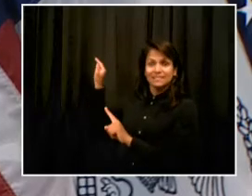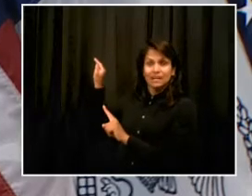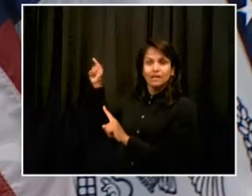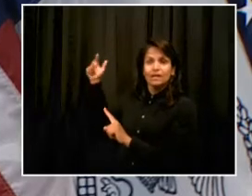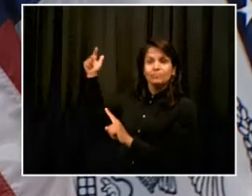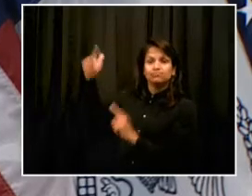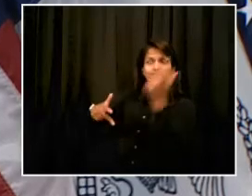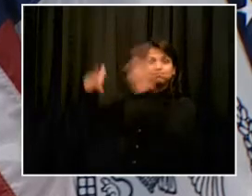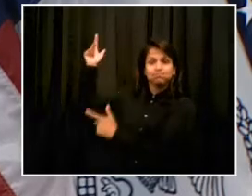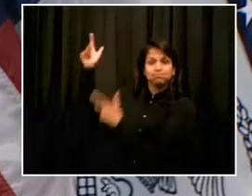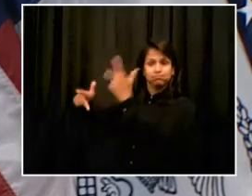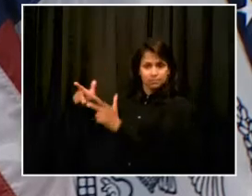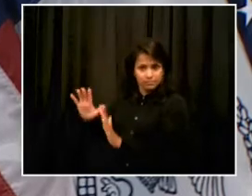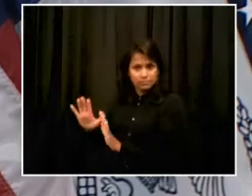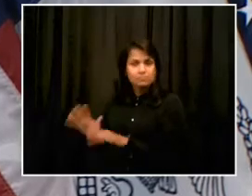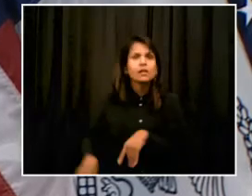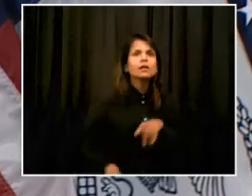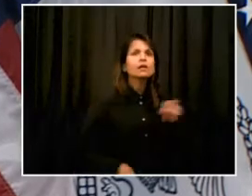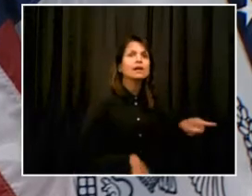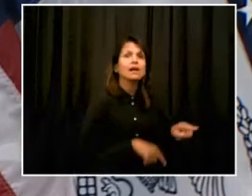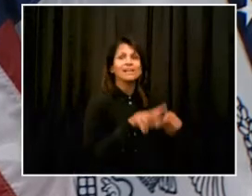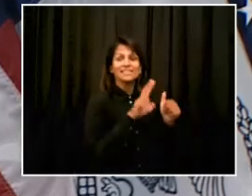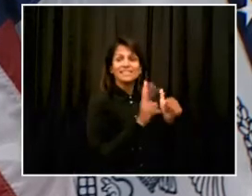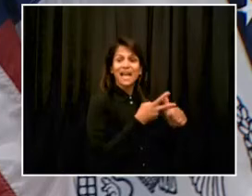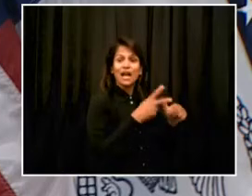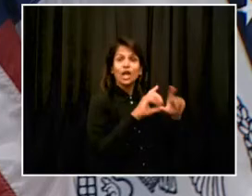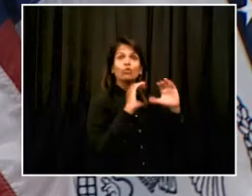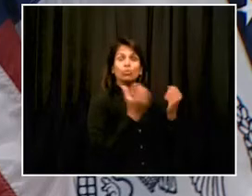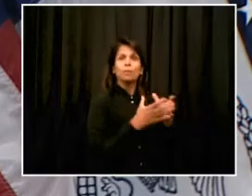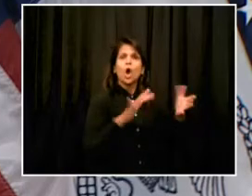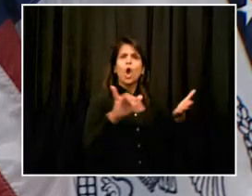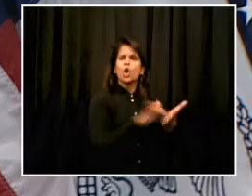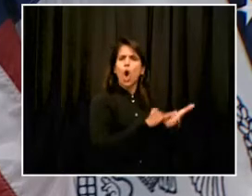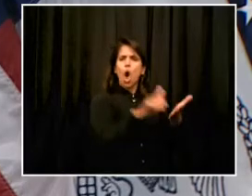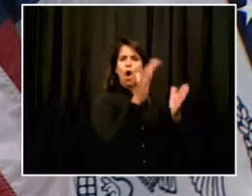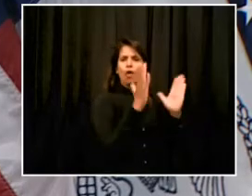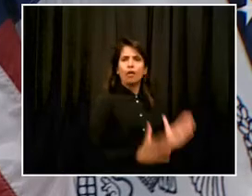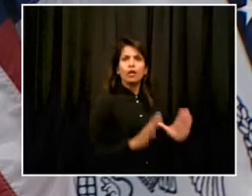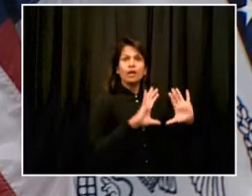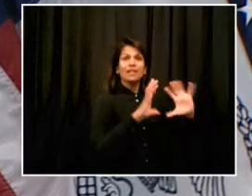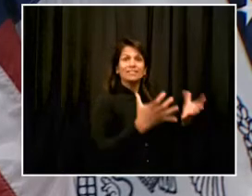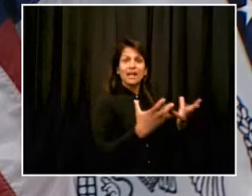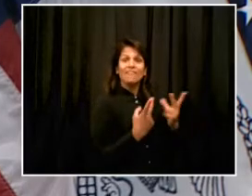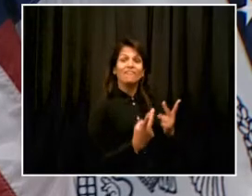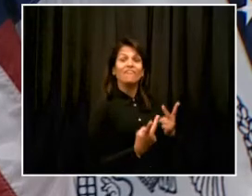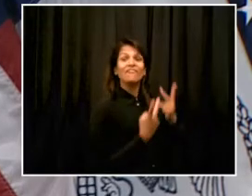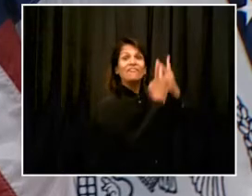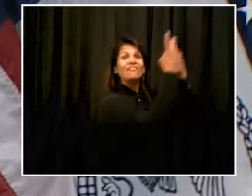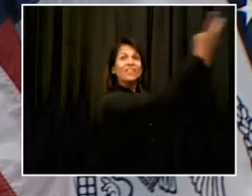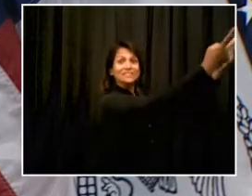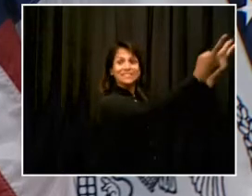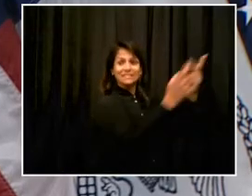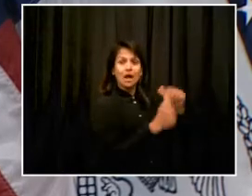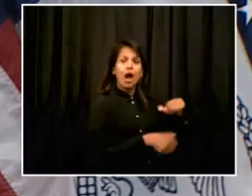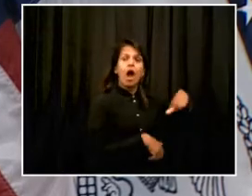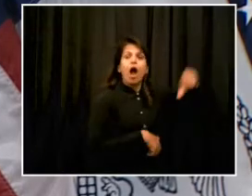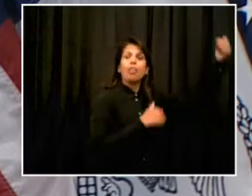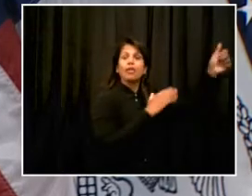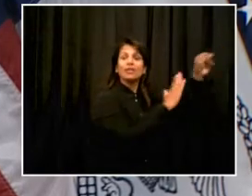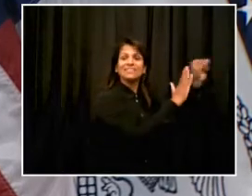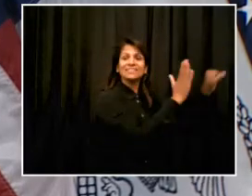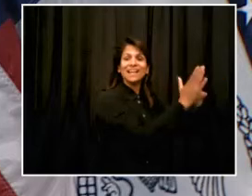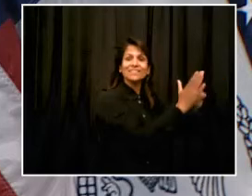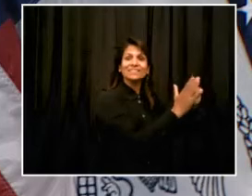address. Important thing is that the checkpoints, I think, are going to send a very powerful message that this quarantine law